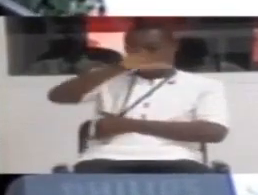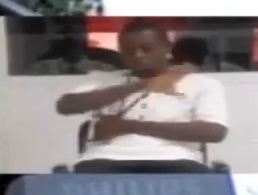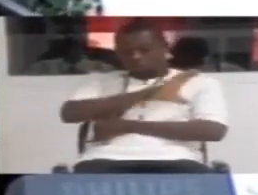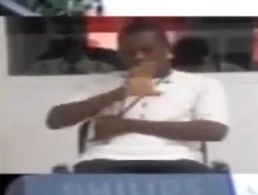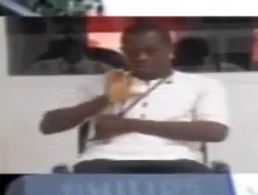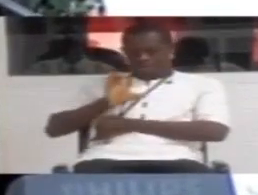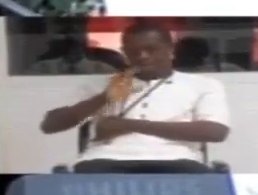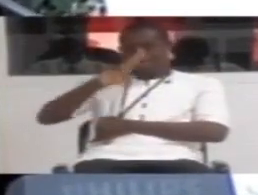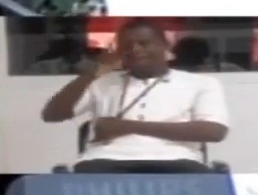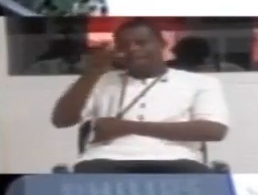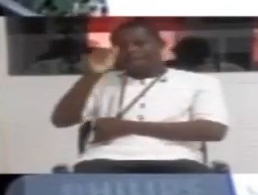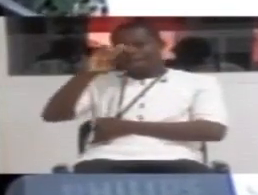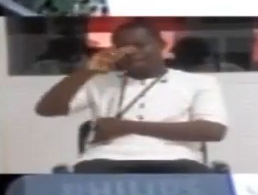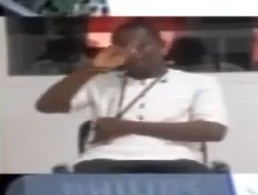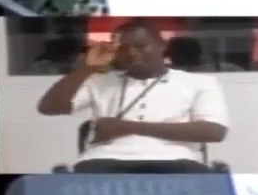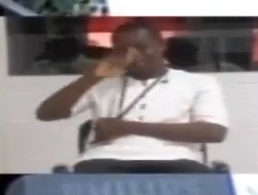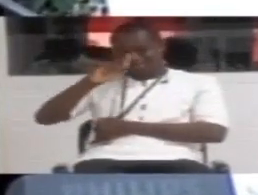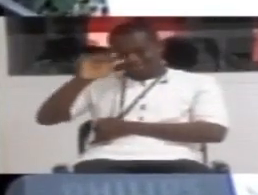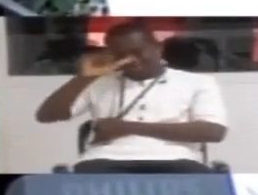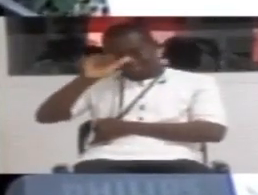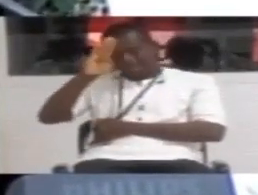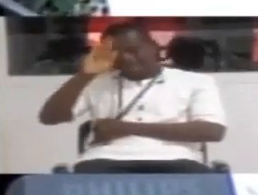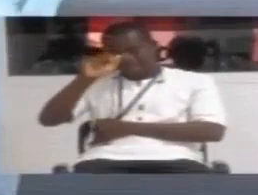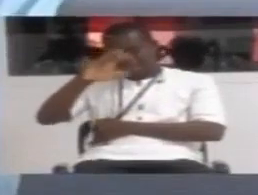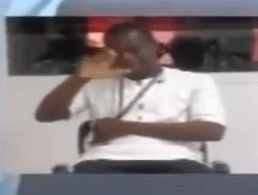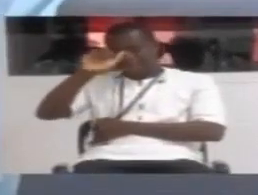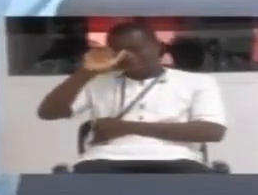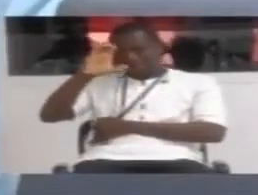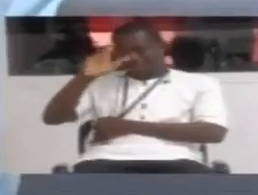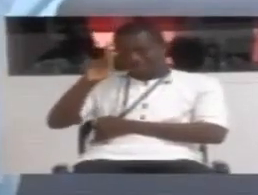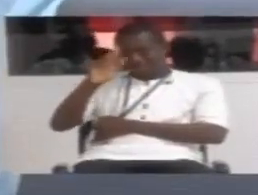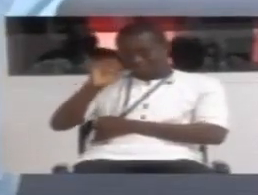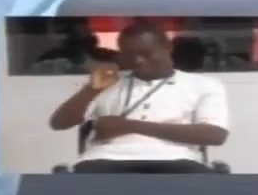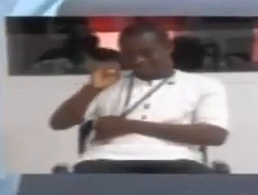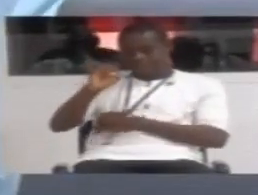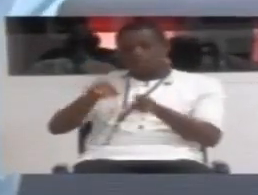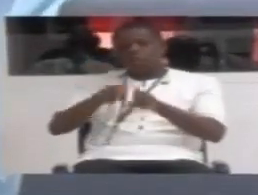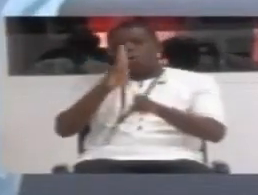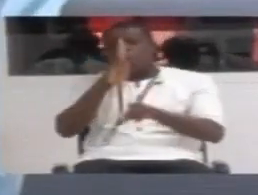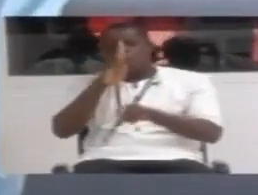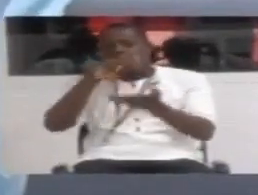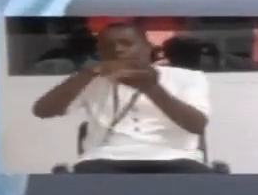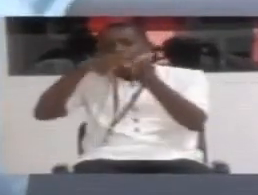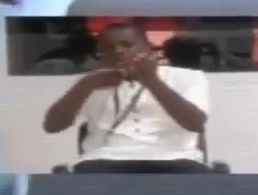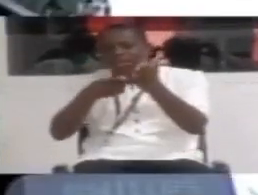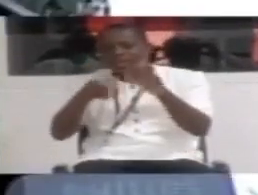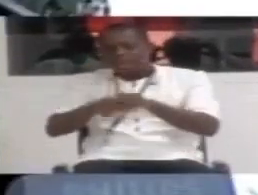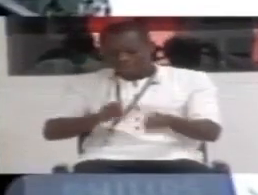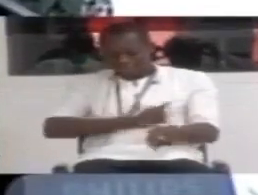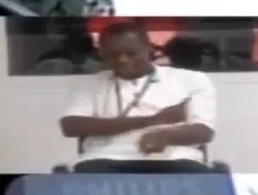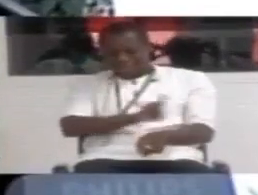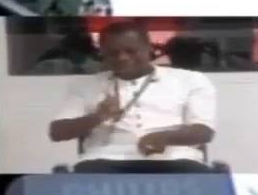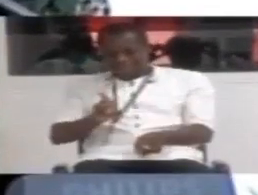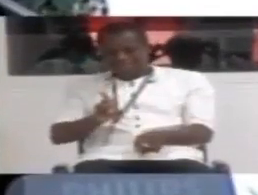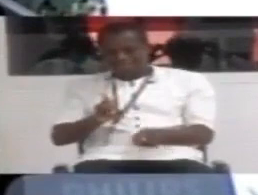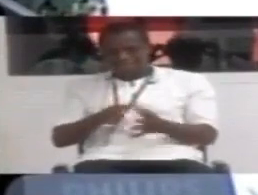to them and they said to me, we are here behind your house, Hamsa Barracks. Who are you referring to as them? Ñan